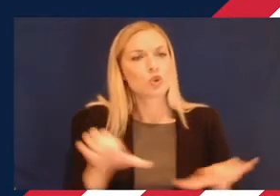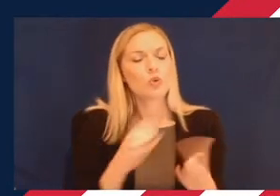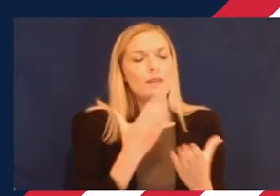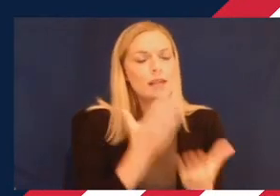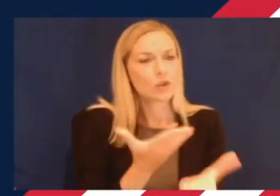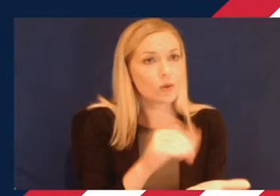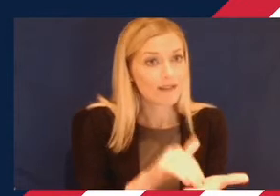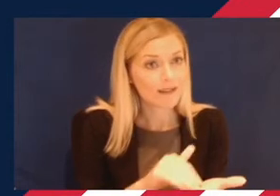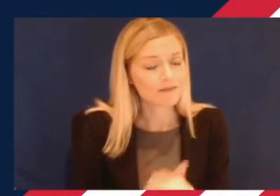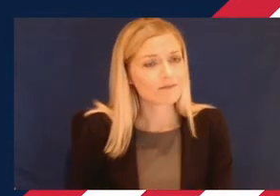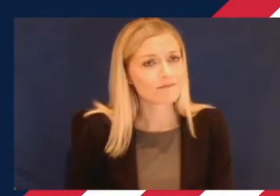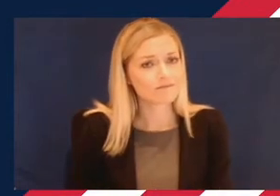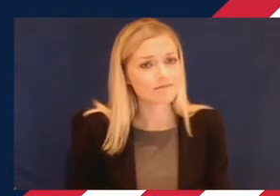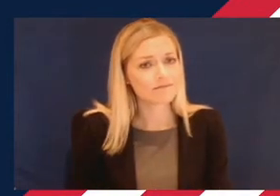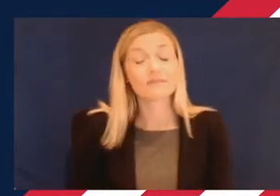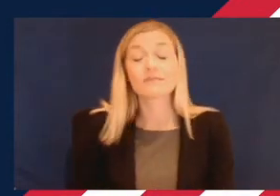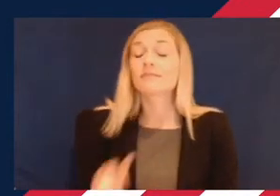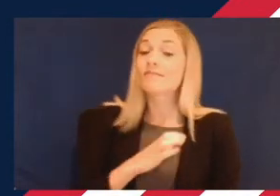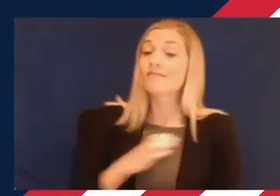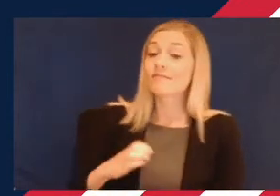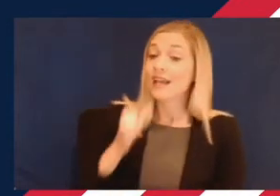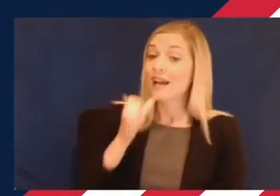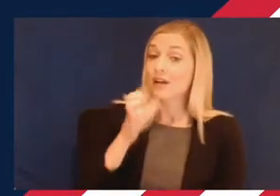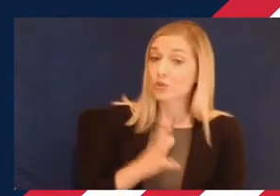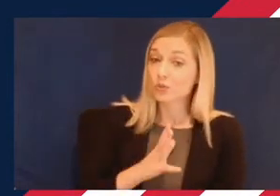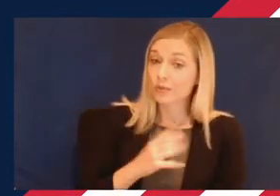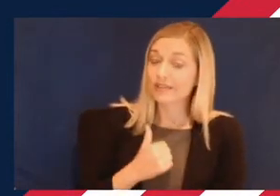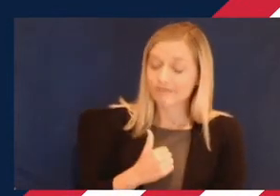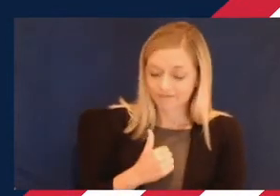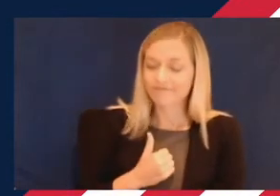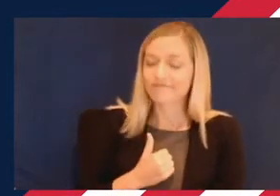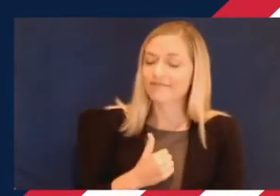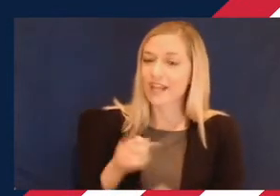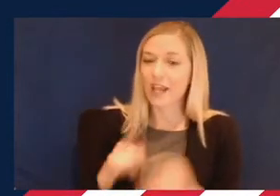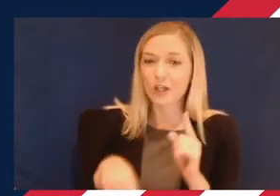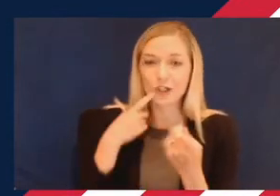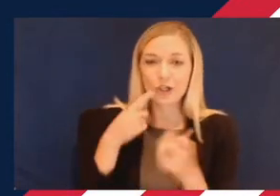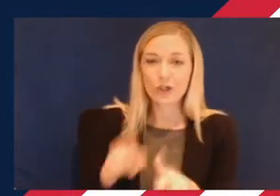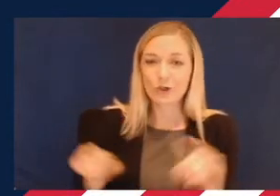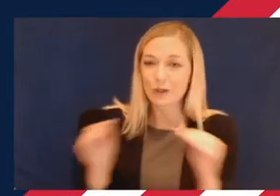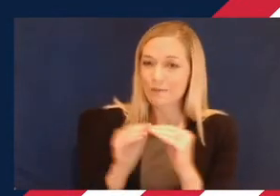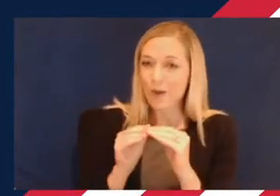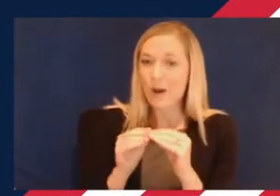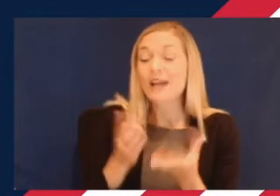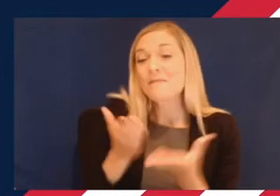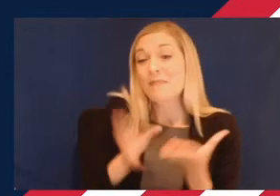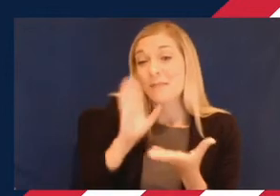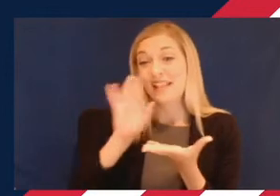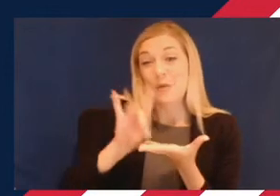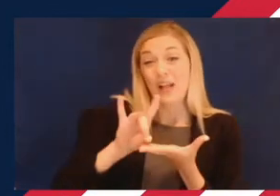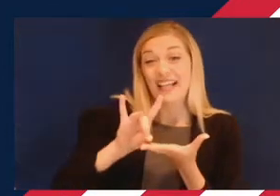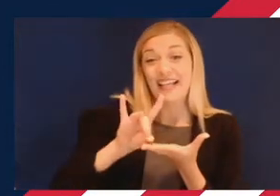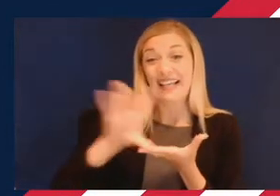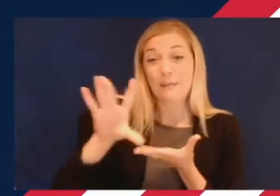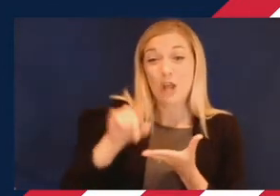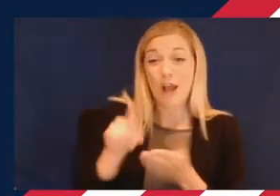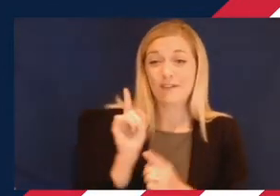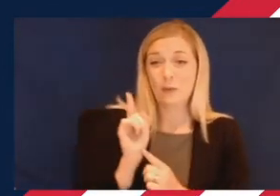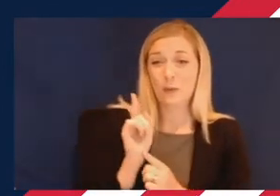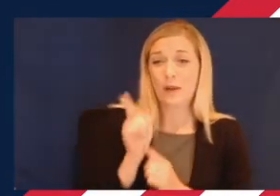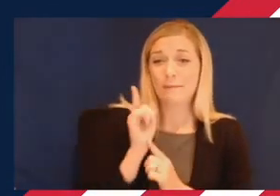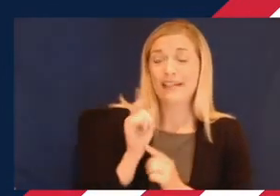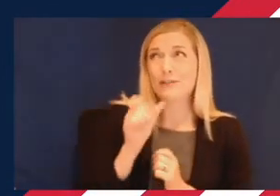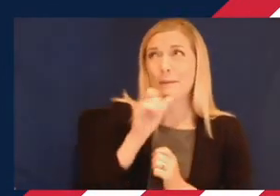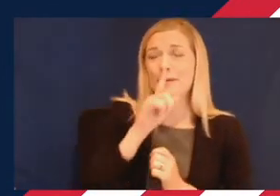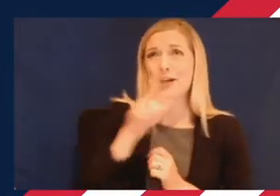Congresswoman, I couldn't agree more. Now, they're going to kick me off of this platform in about a minute, so I'm not sure I can do justice to any of